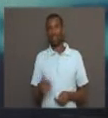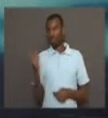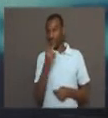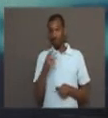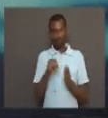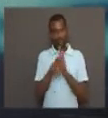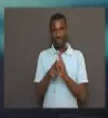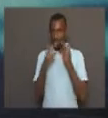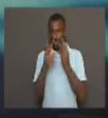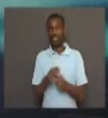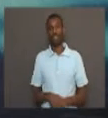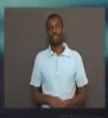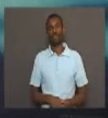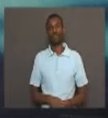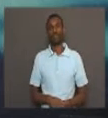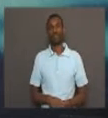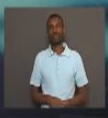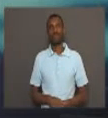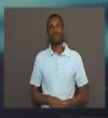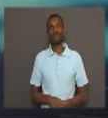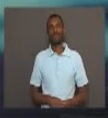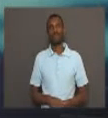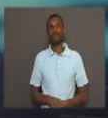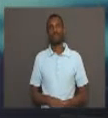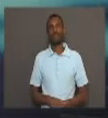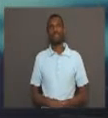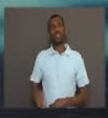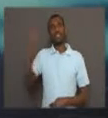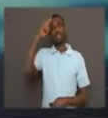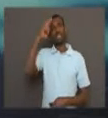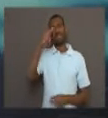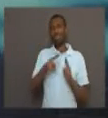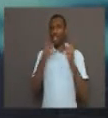What was Rutherford's most important discovery?